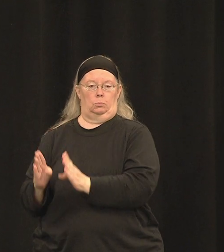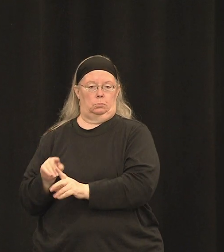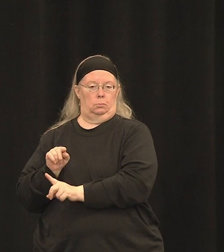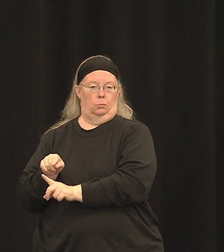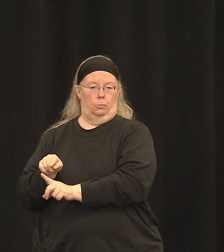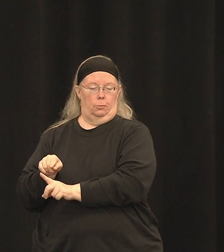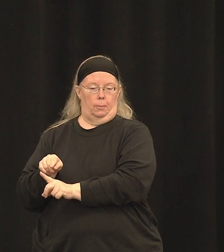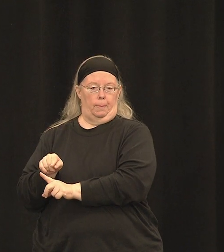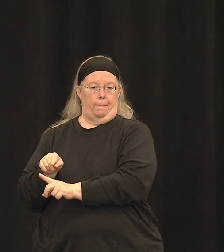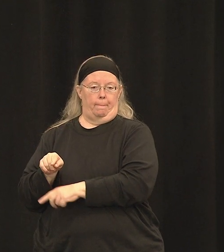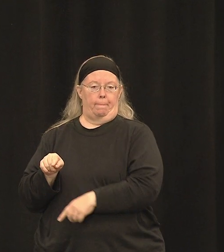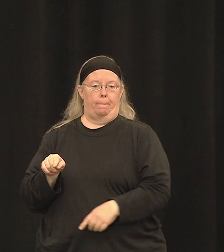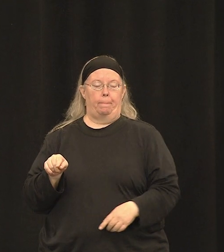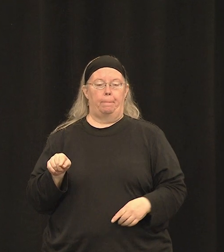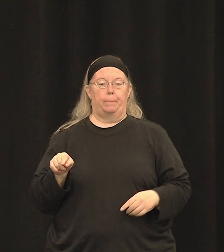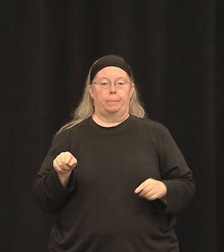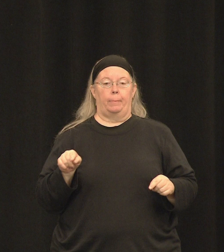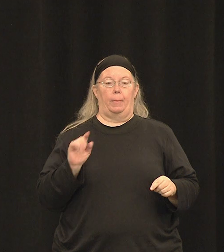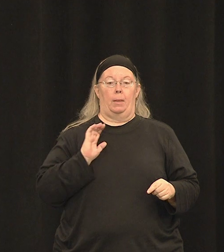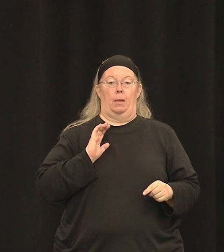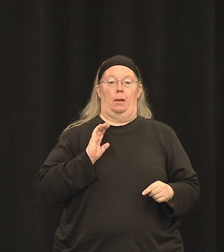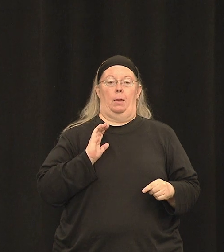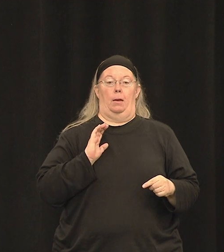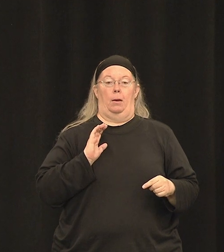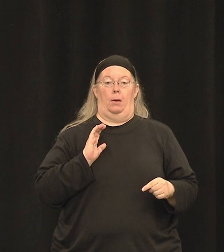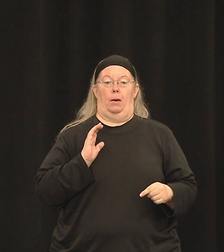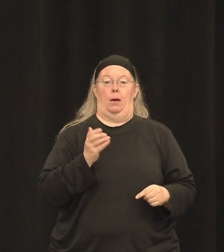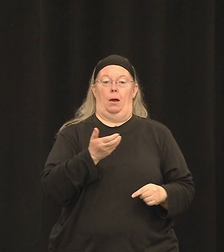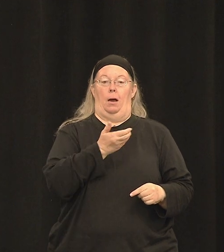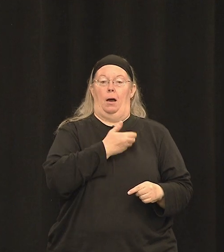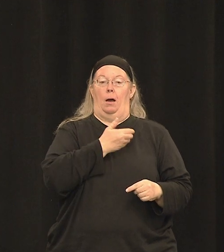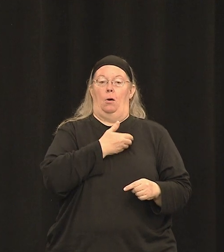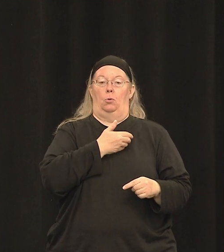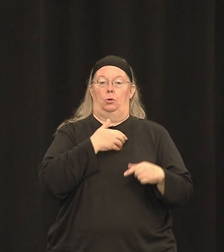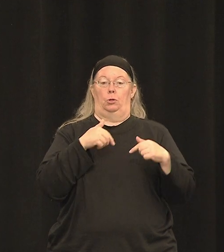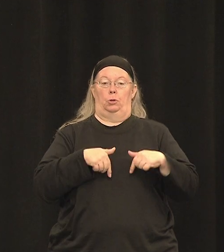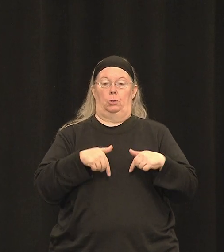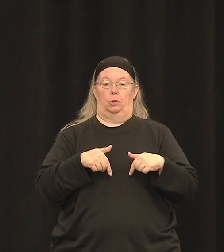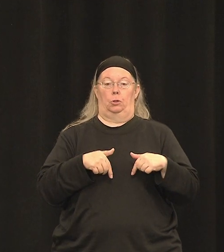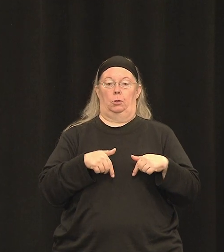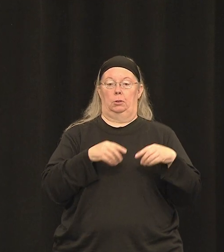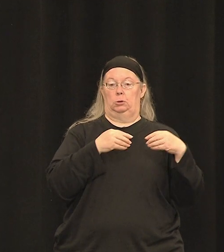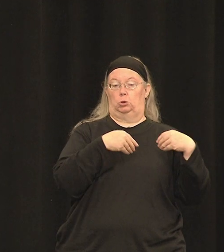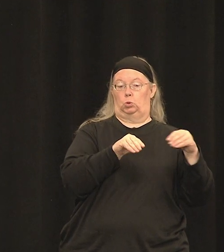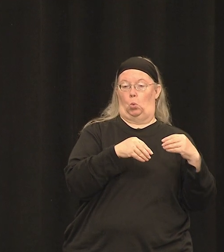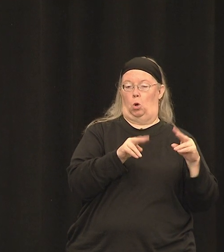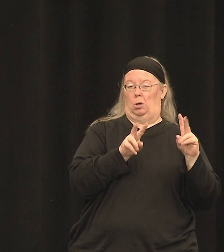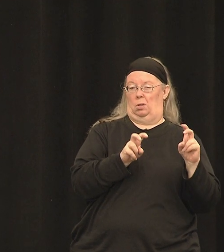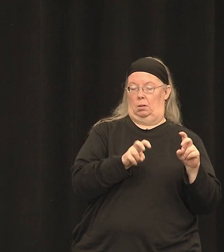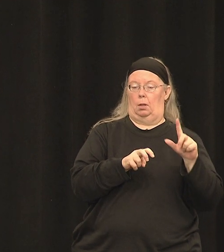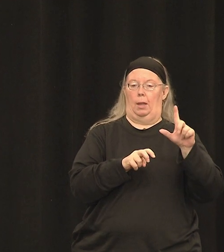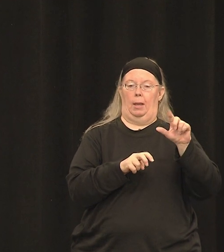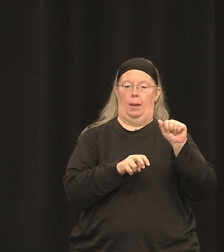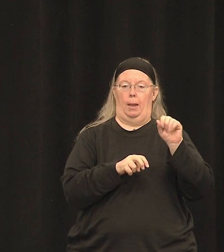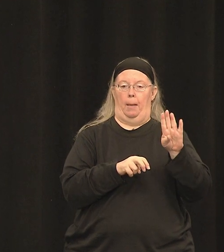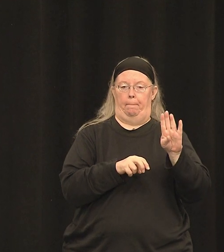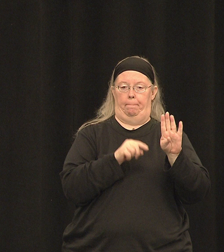In our analogy, the store is the lab where a mutated gene, as everyone with Usher syndrome has, is corrected.